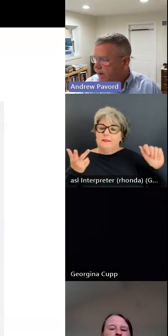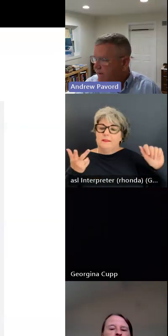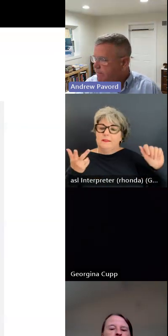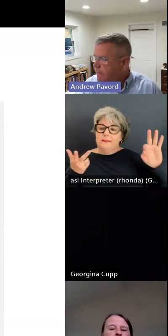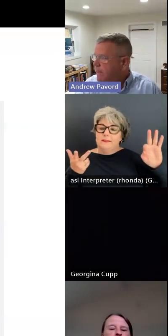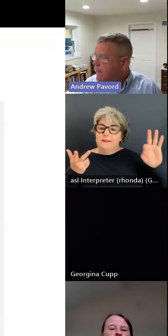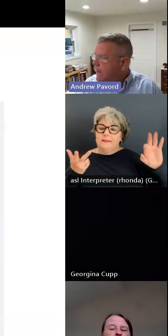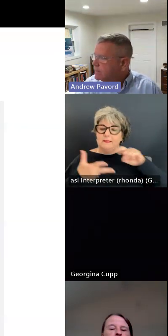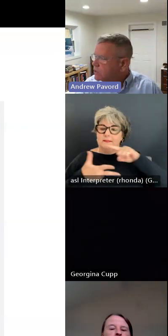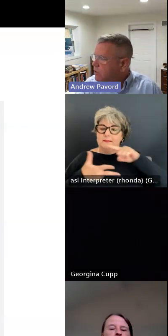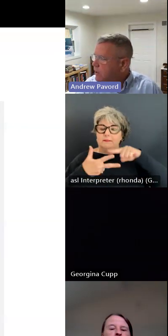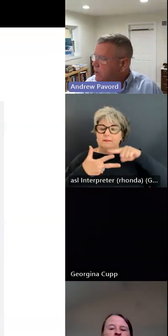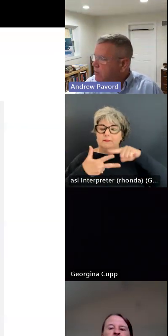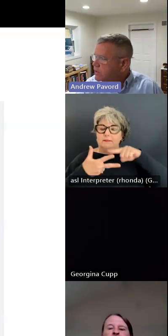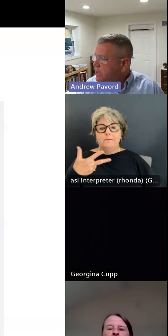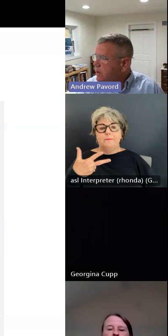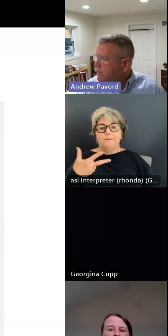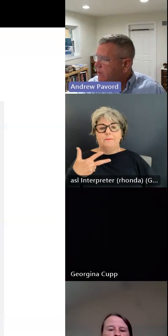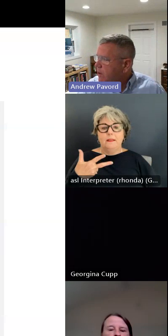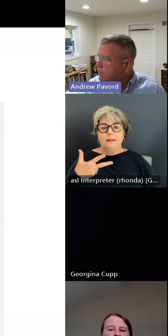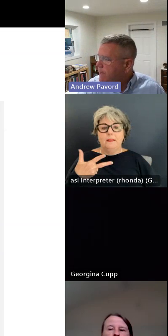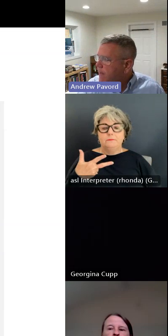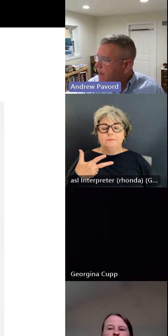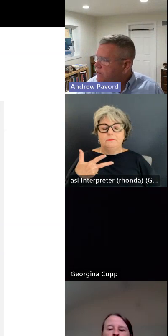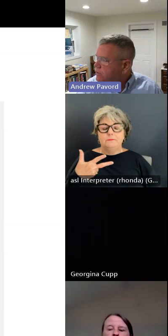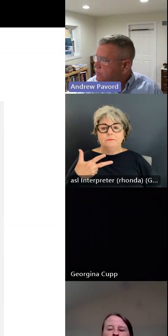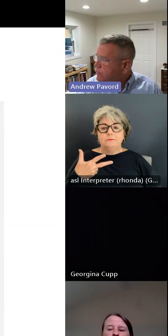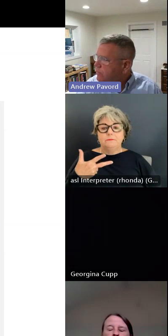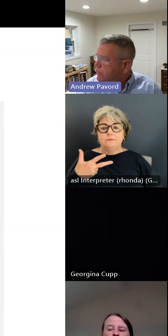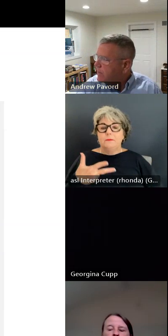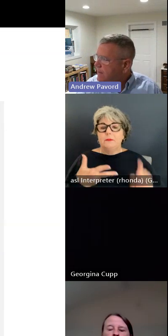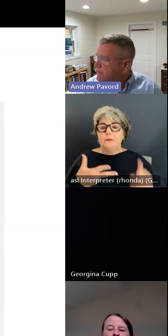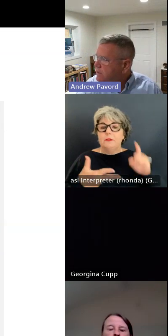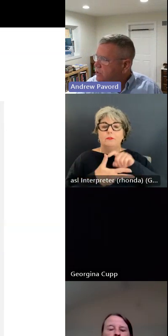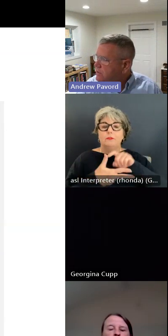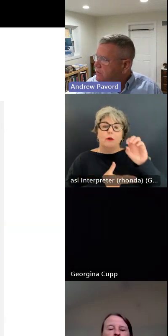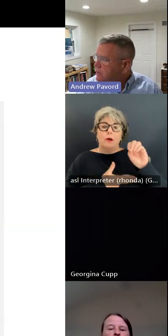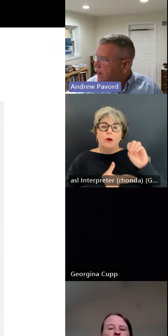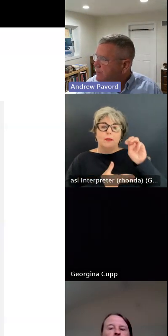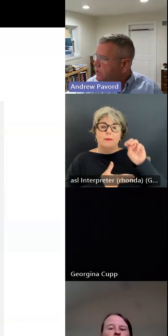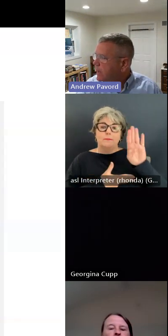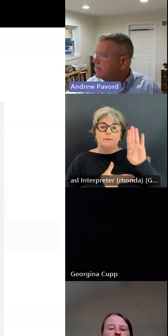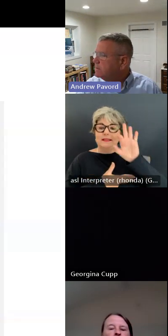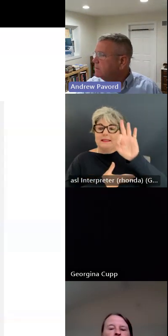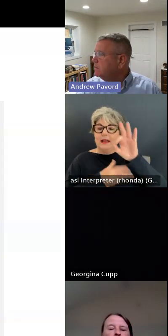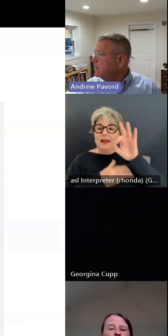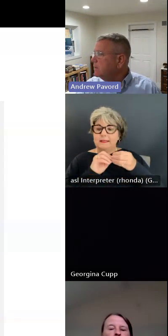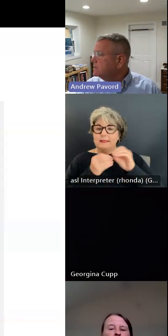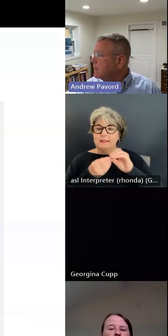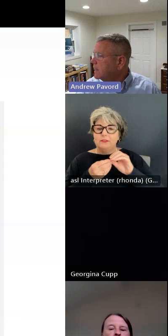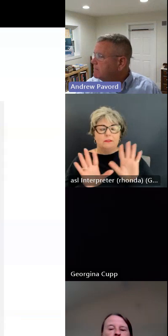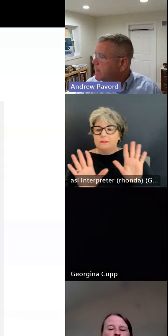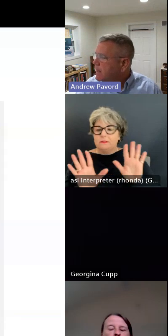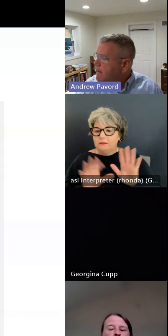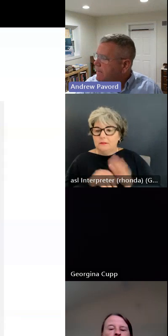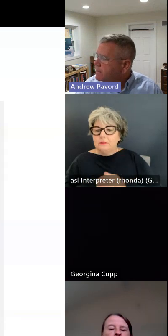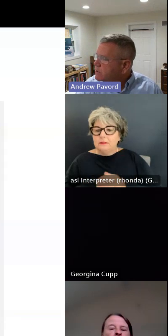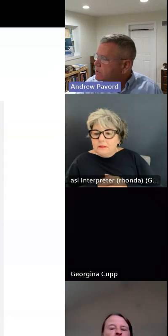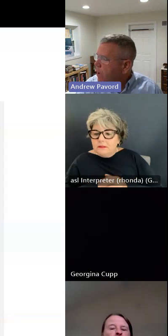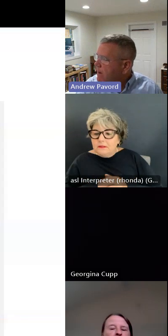symbol, right? And so you can notice here that the OMB account is 9 digits. I'm sorry, 8. Yeah, that's